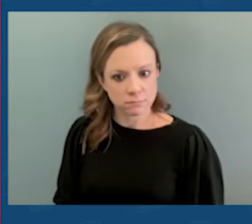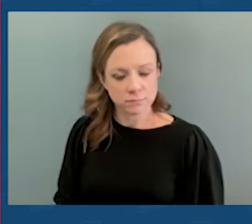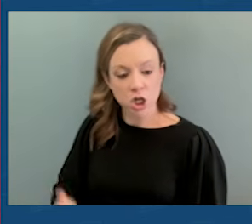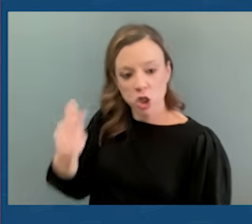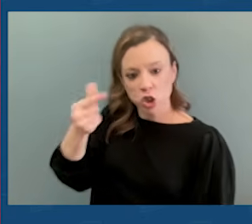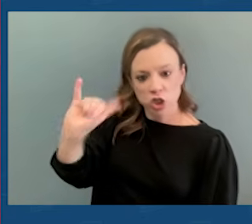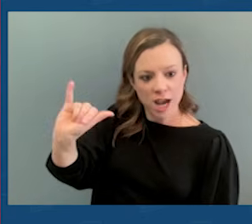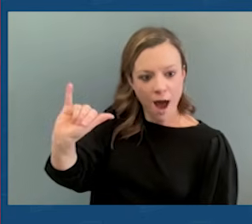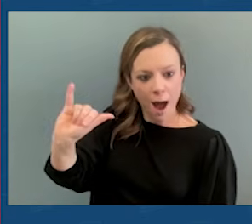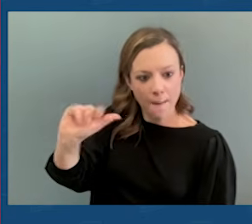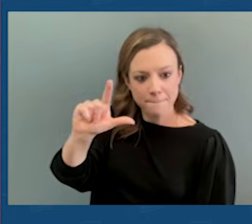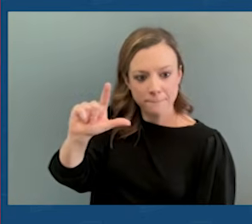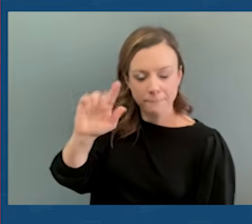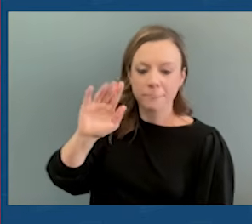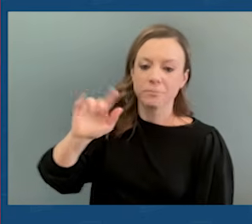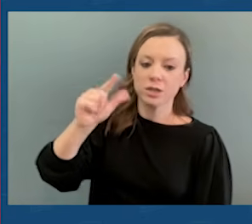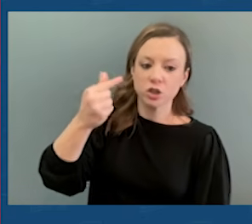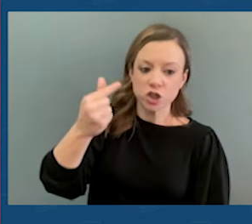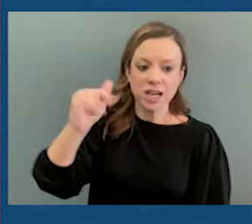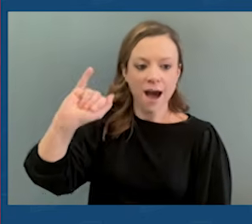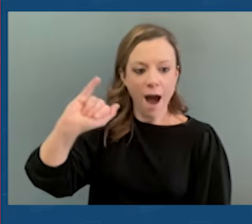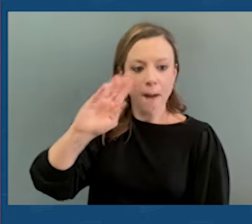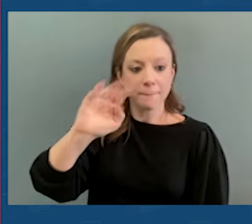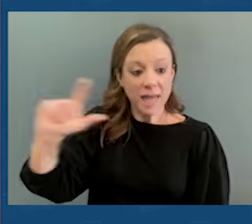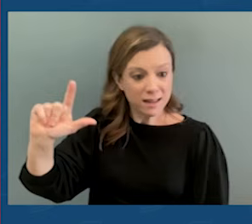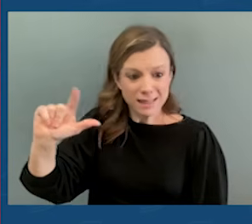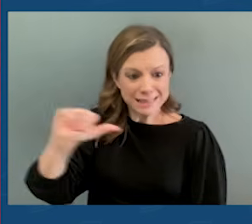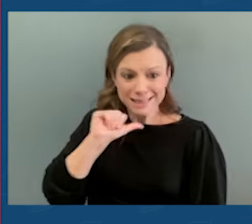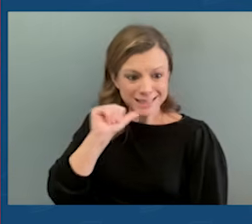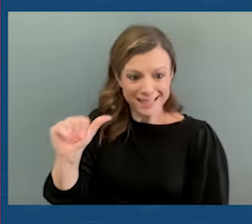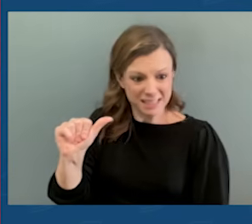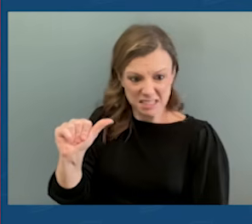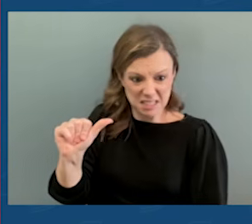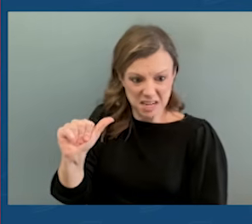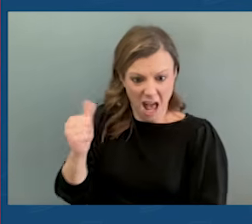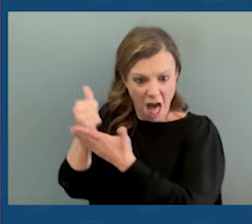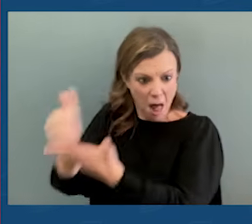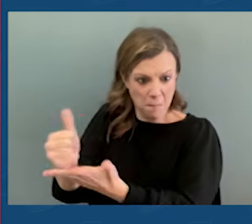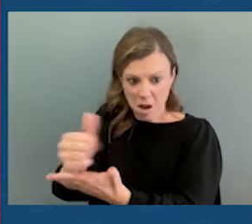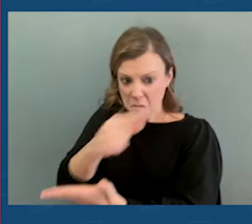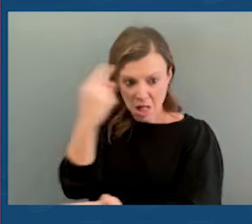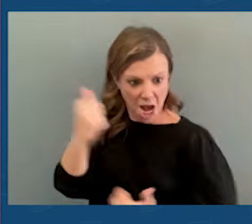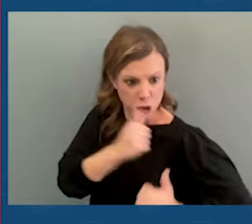did not pertain to Black soldiers. Did not.